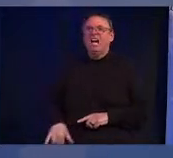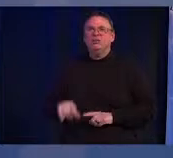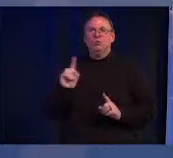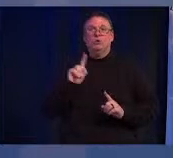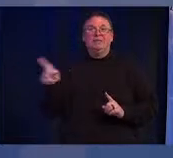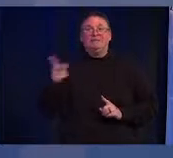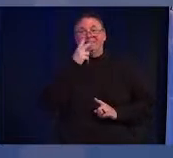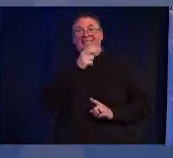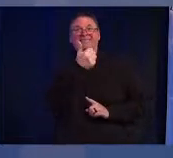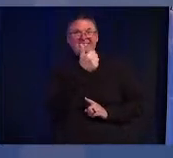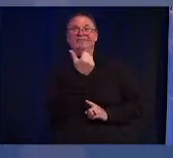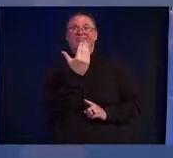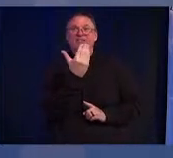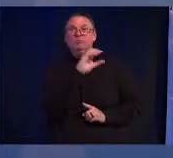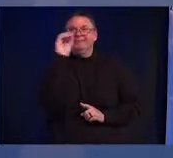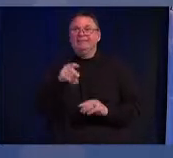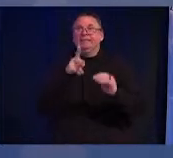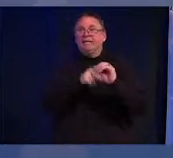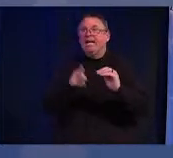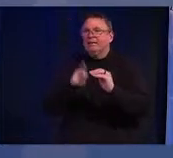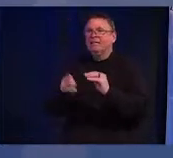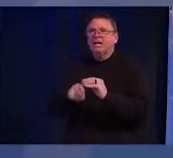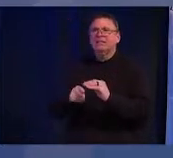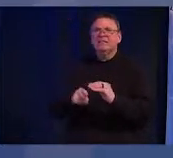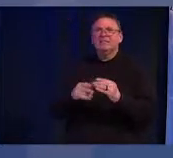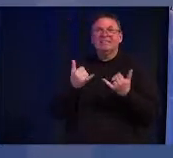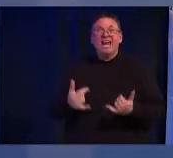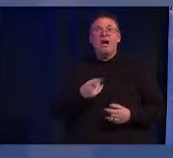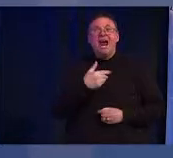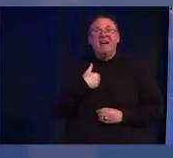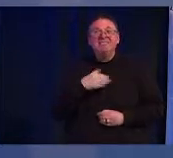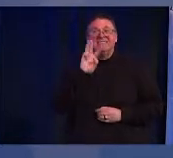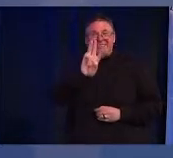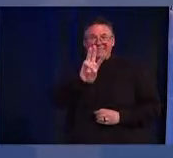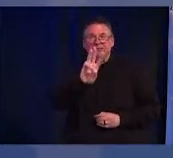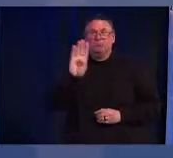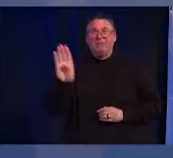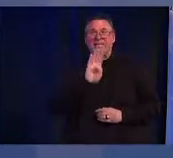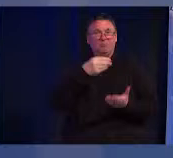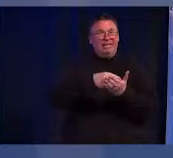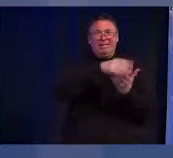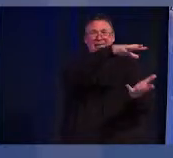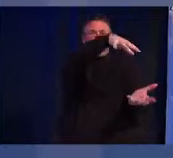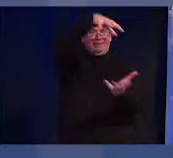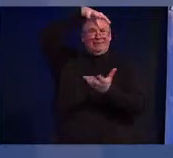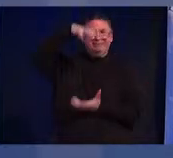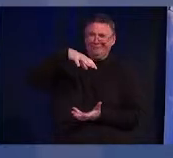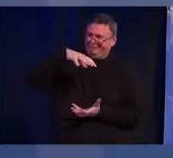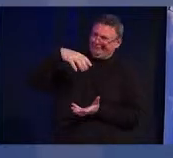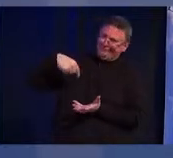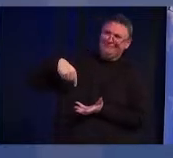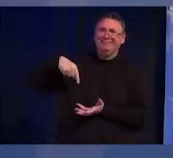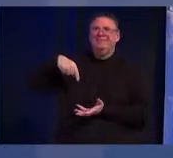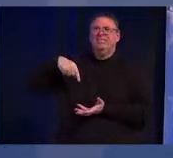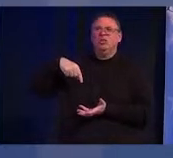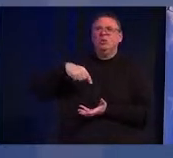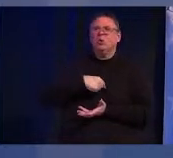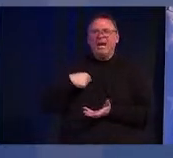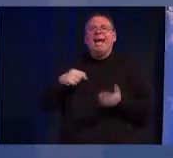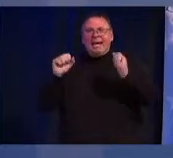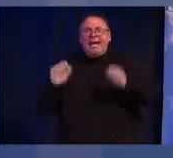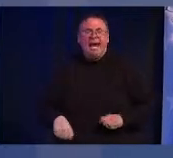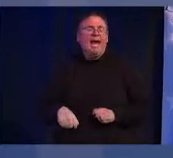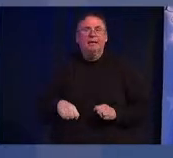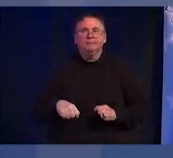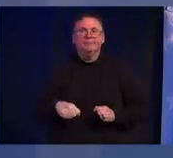to 15%, and they ended up with a $6 billion surplus. We can do it. It doesn't